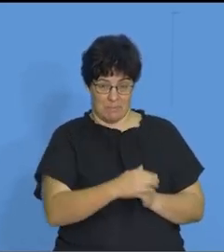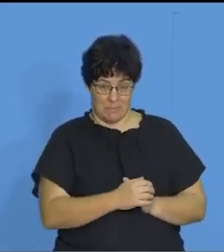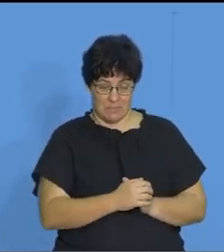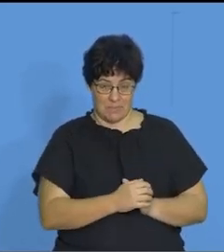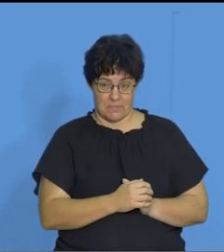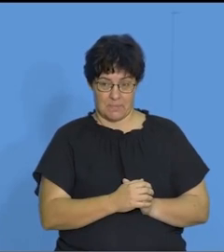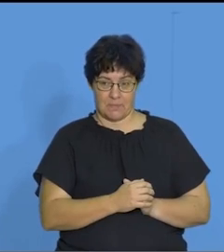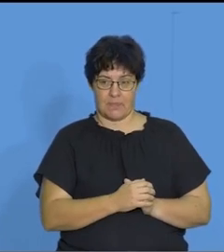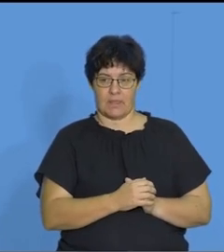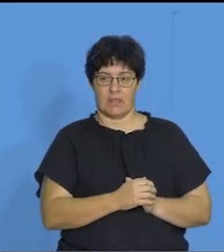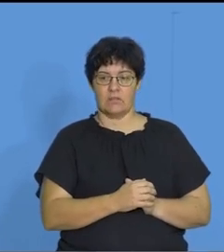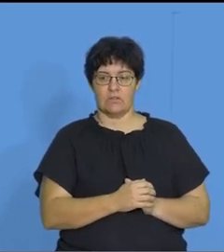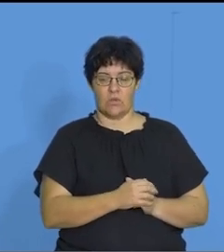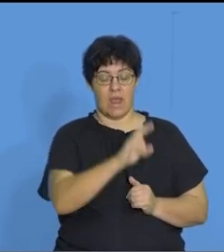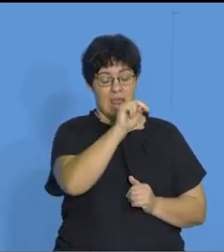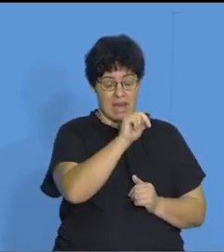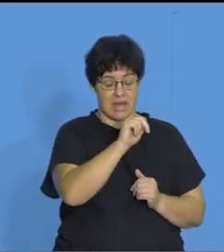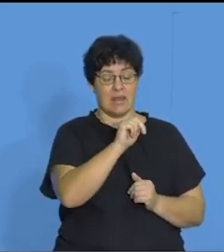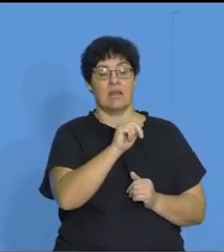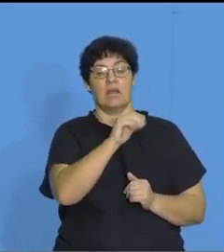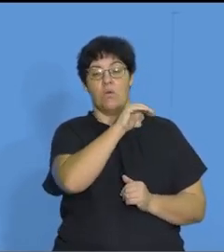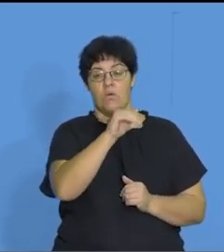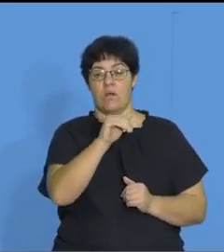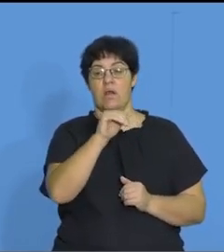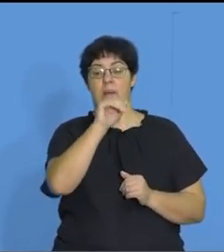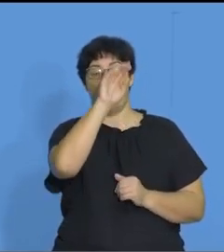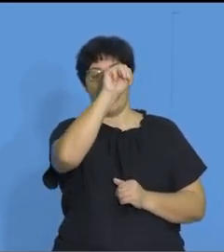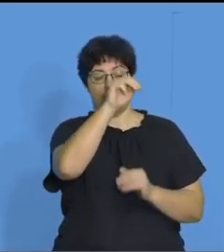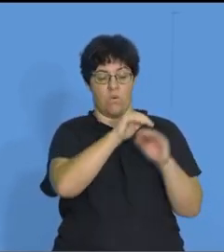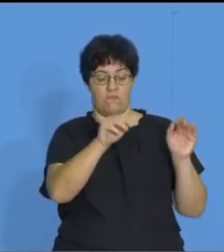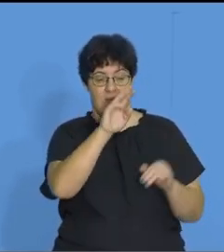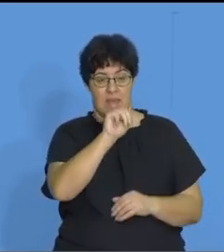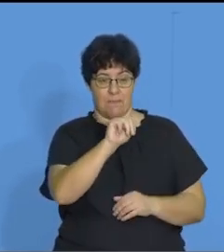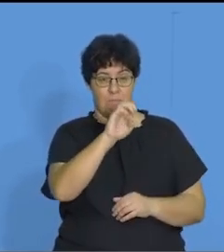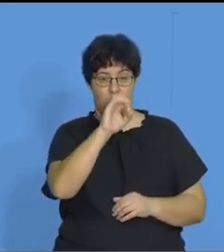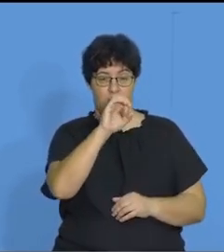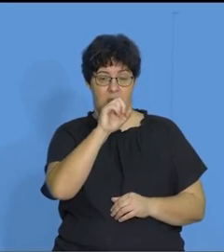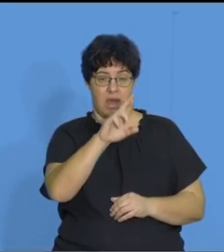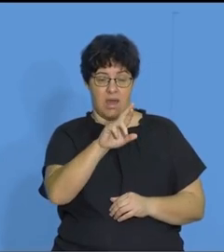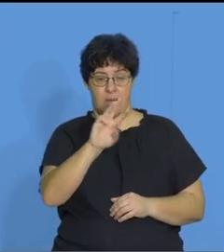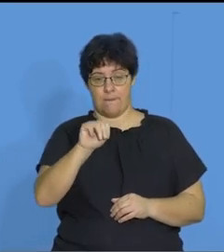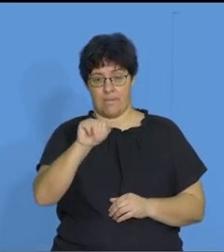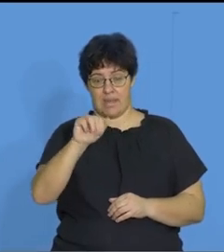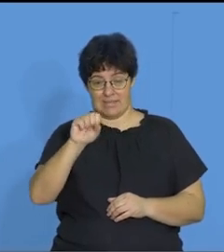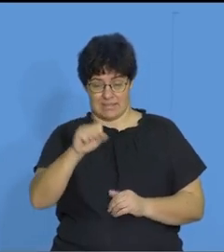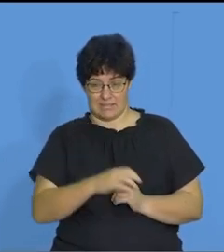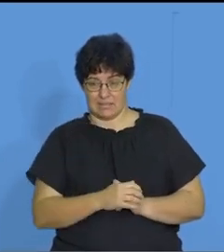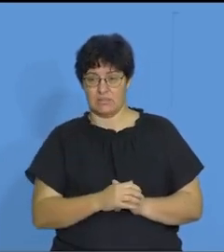which is mass over molar mass. So the 192 is the mass of sample, okay?